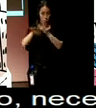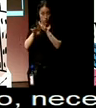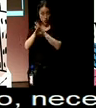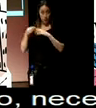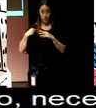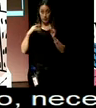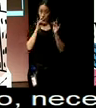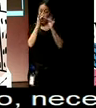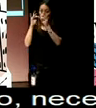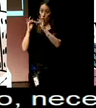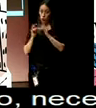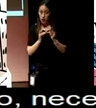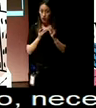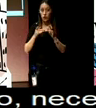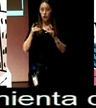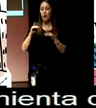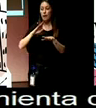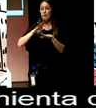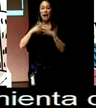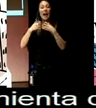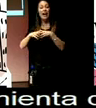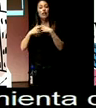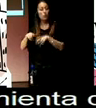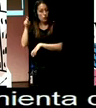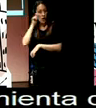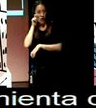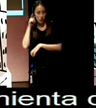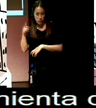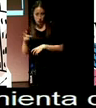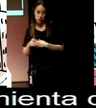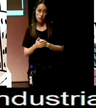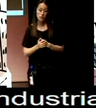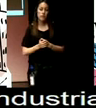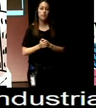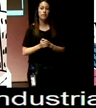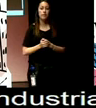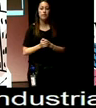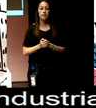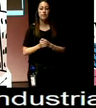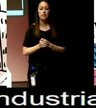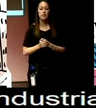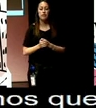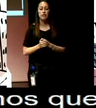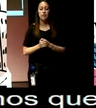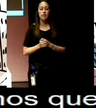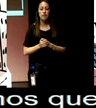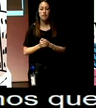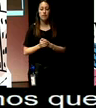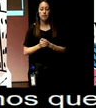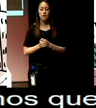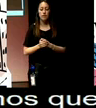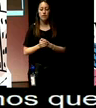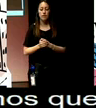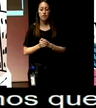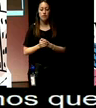there are a lot of organizations that today, up until today, have depended on the nation state, in